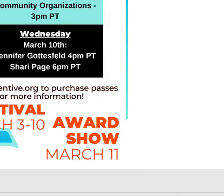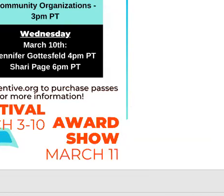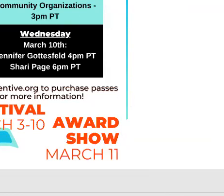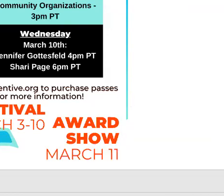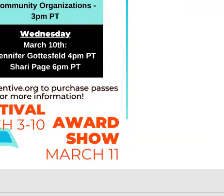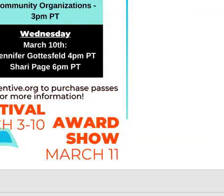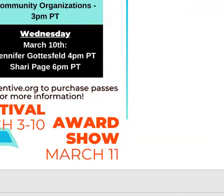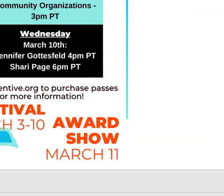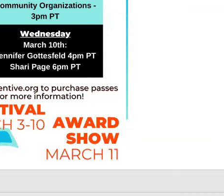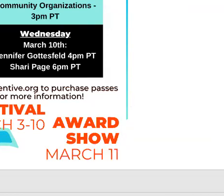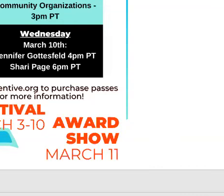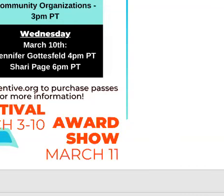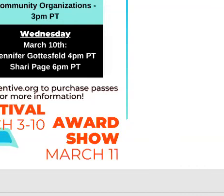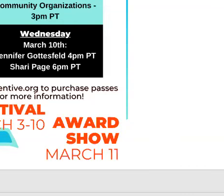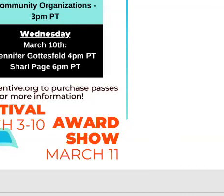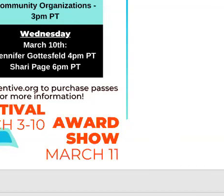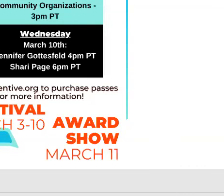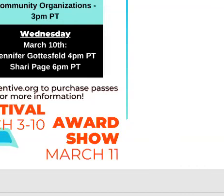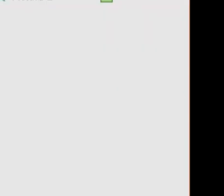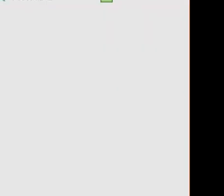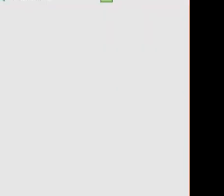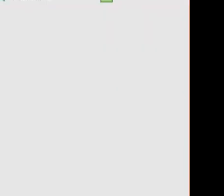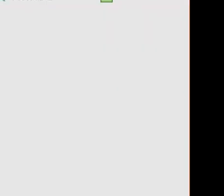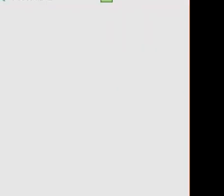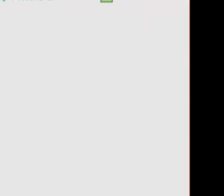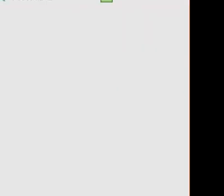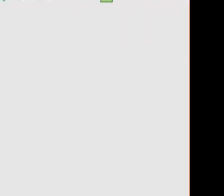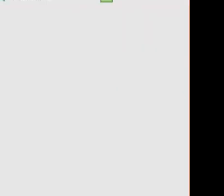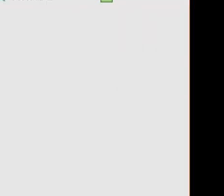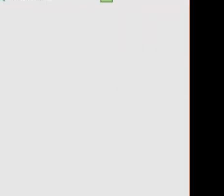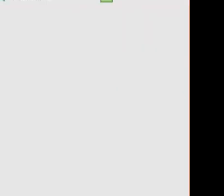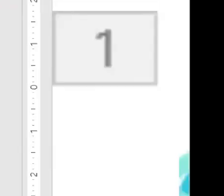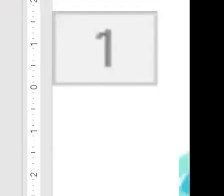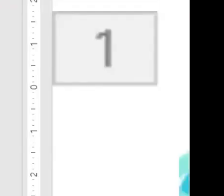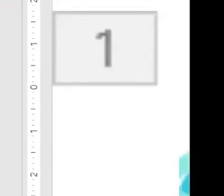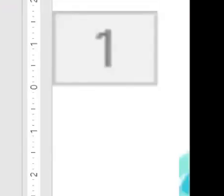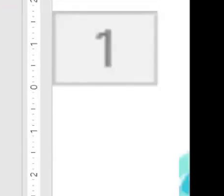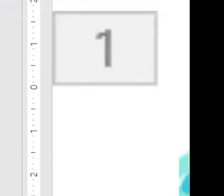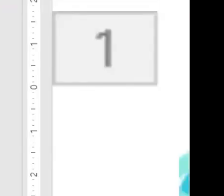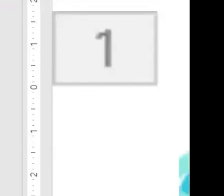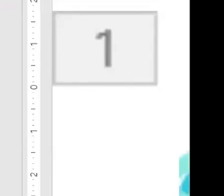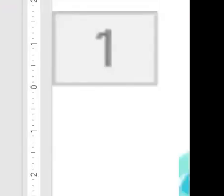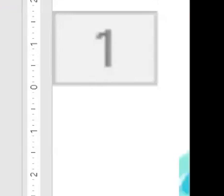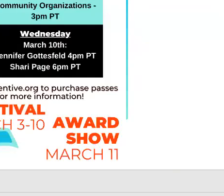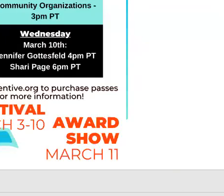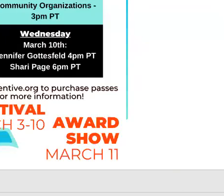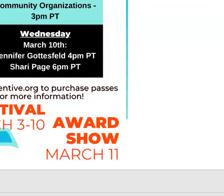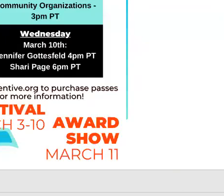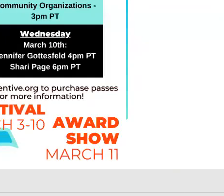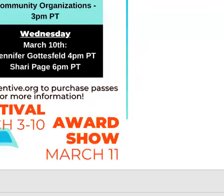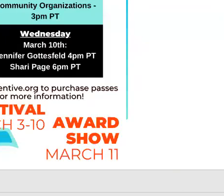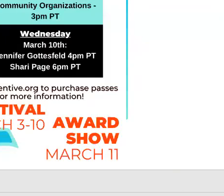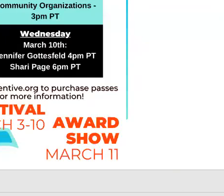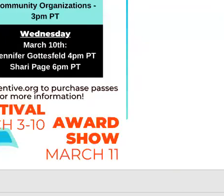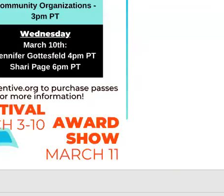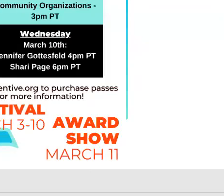am. Doing very fantastic, fantastic. And so with that, I think just